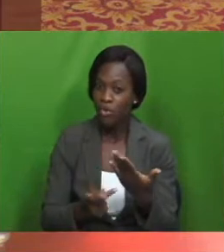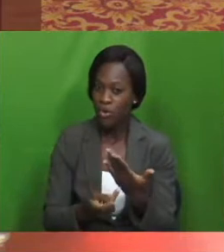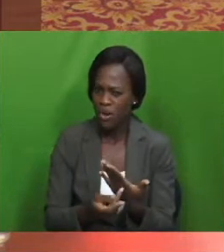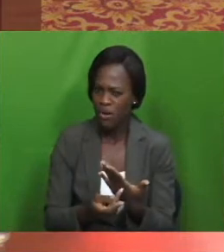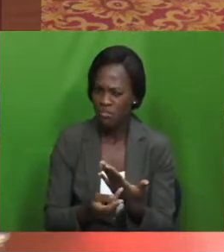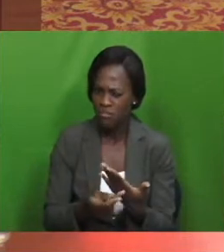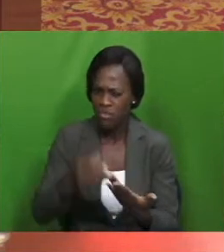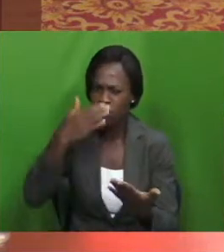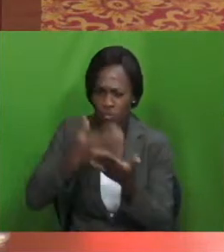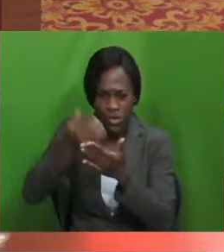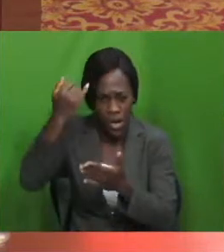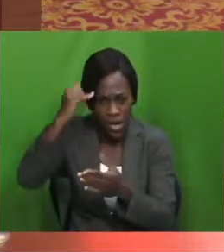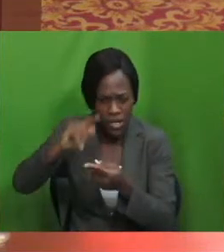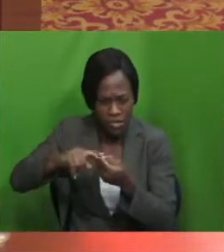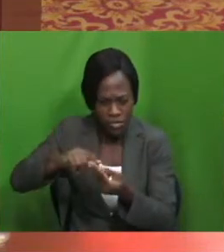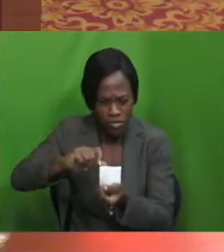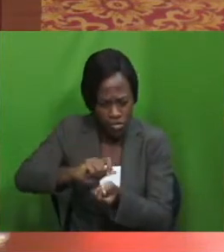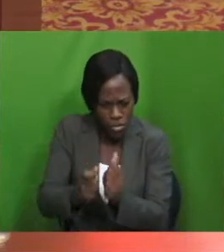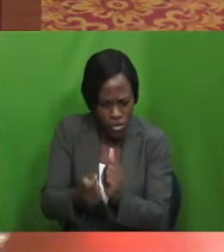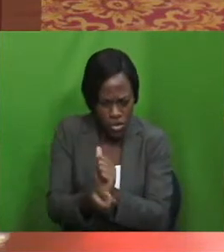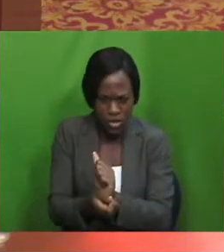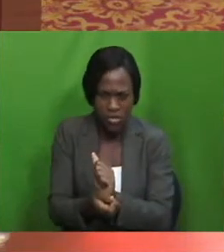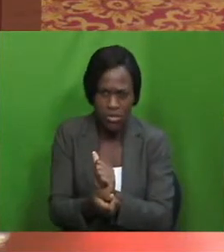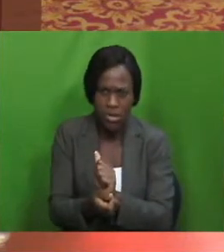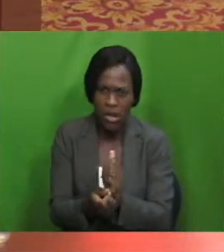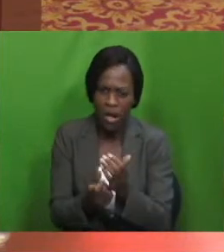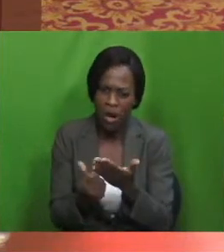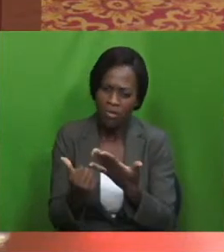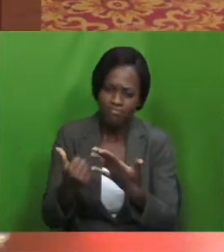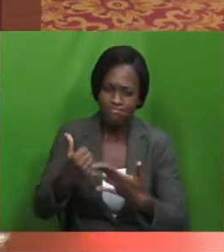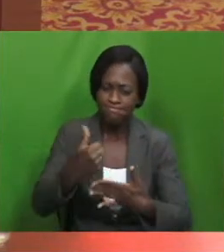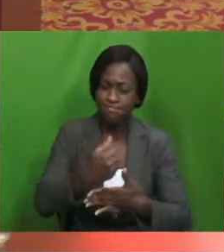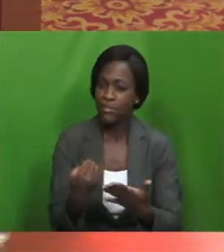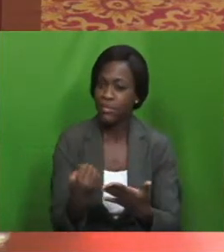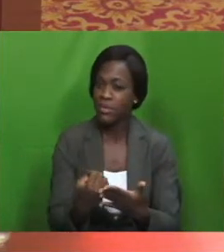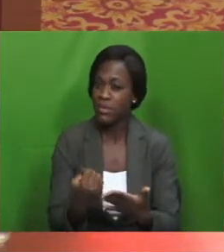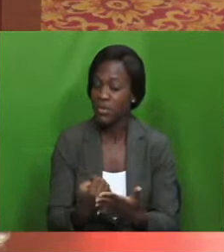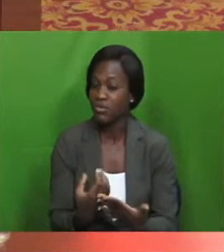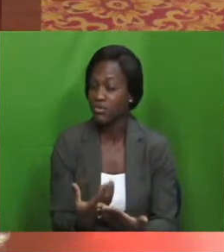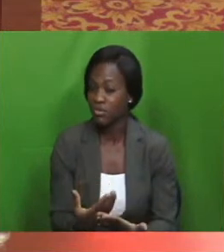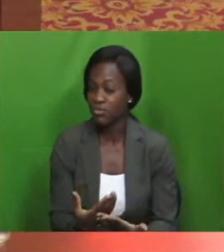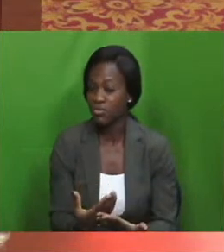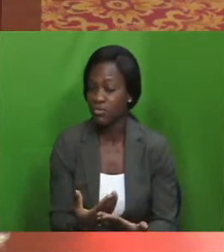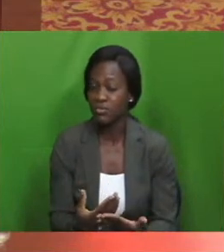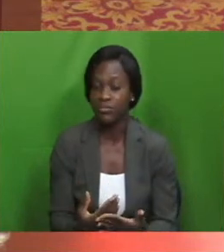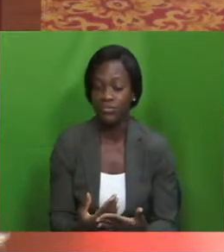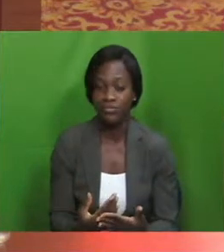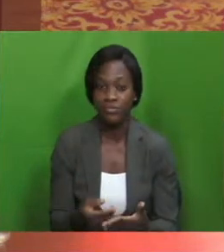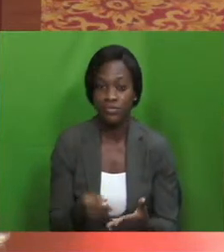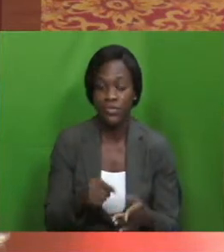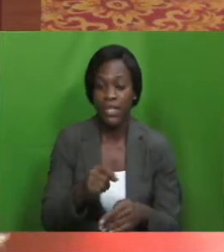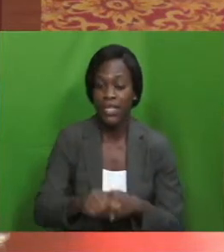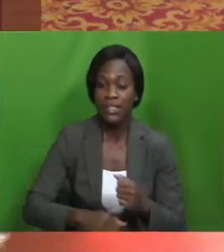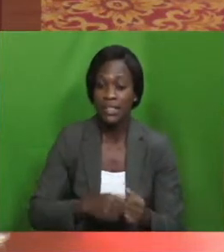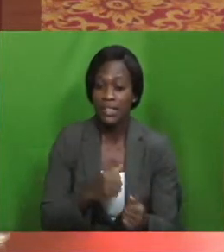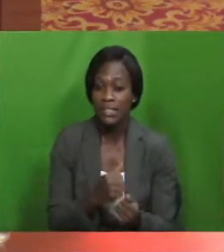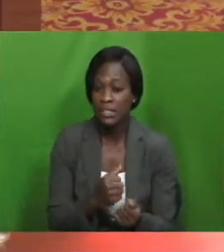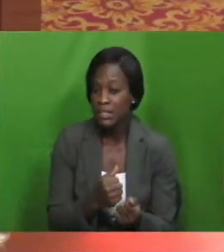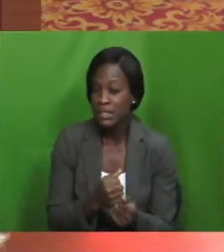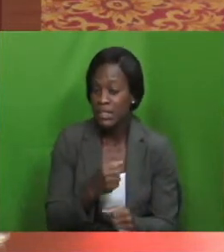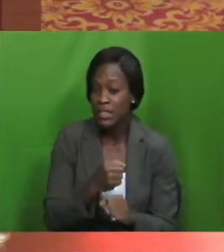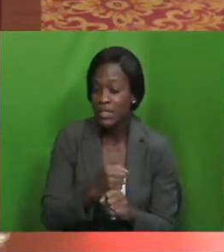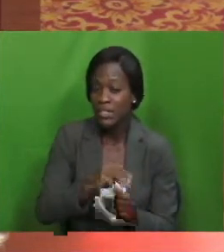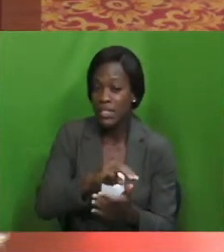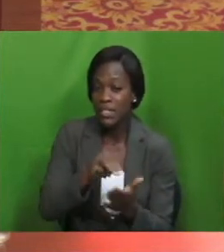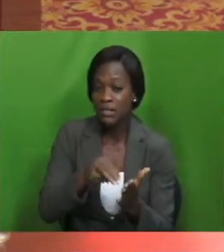repositioning this country. The Minister from paragraph 151 through 179 of the mid-year review gave a vivid